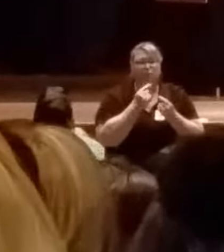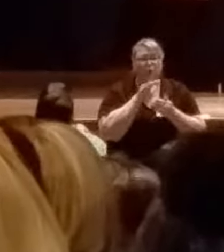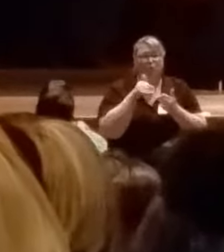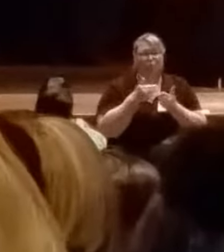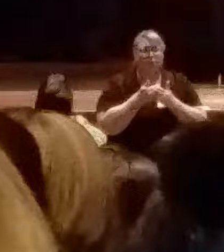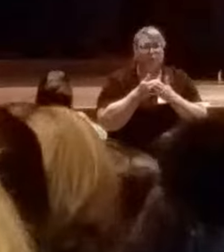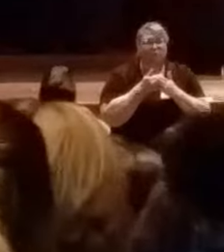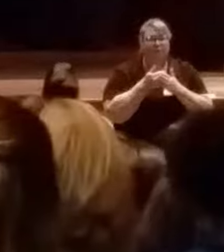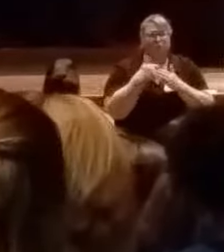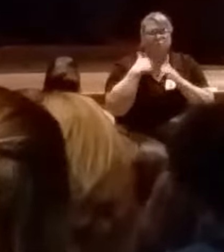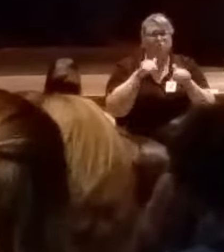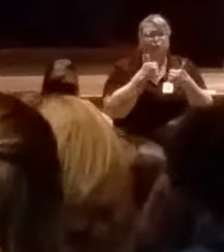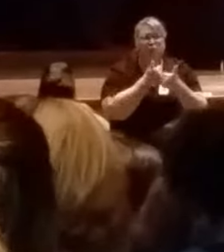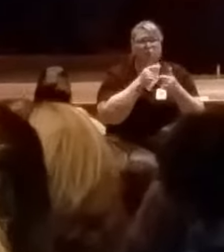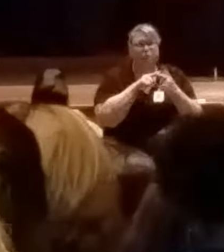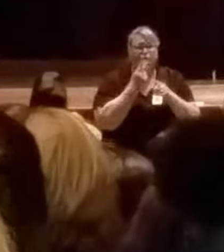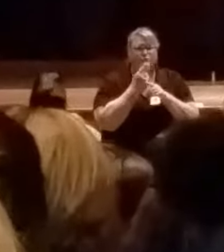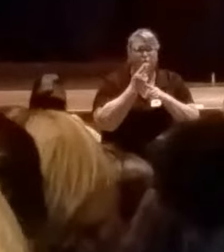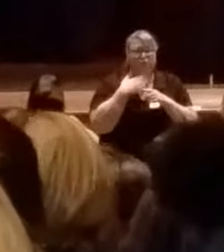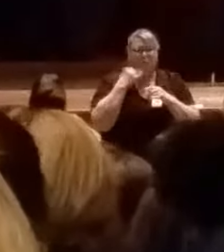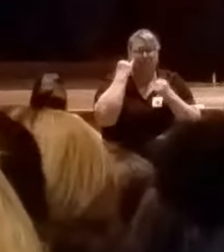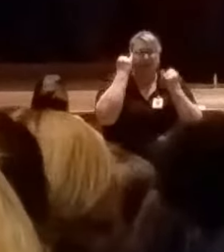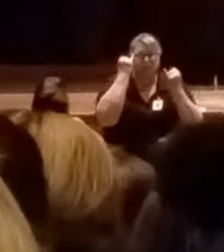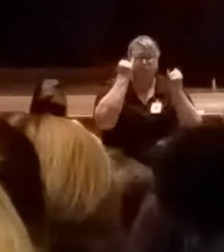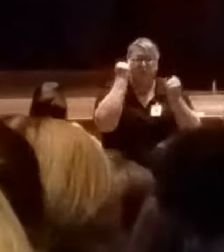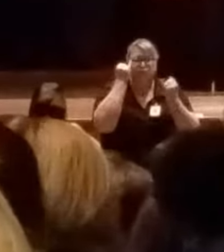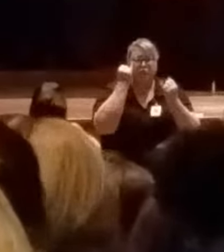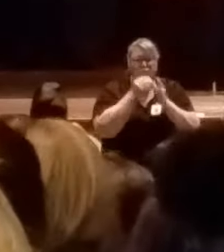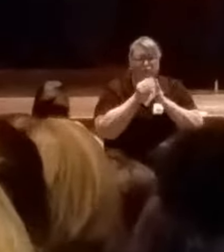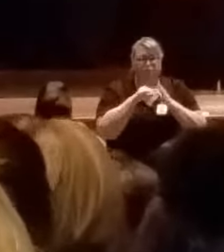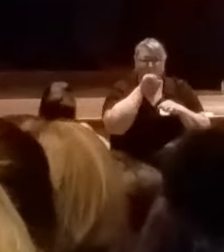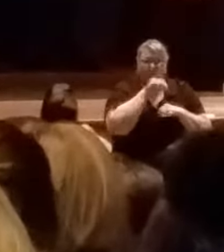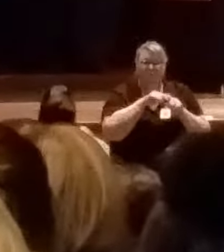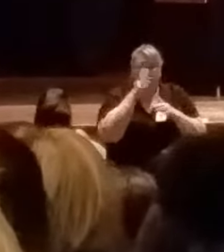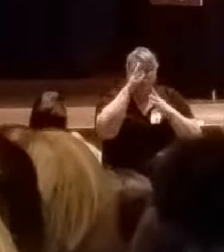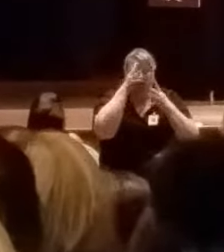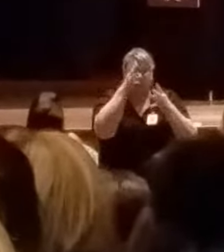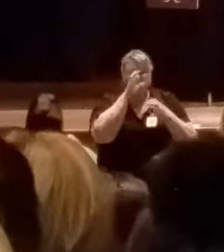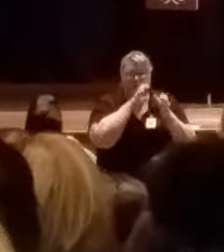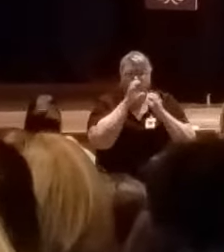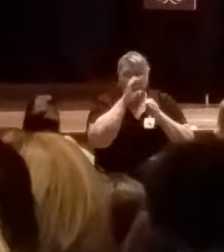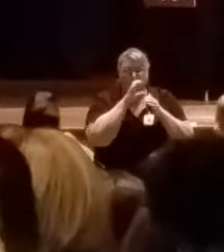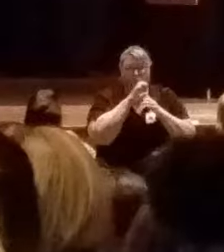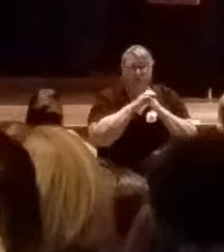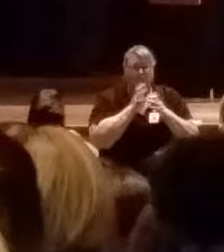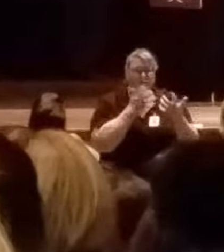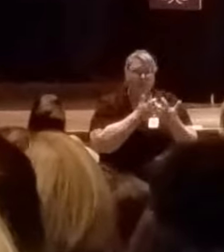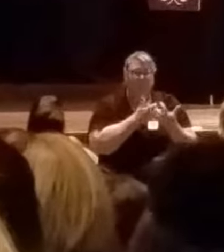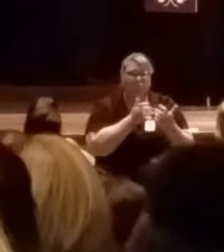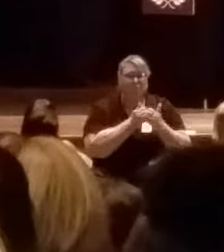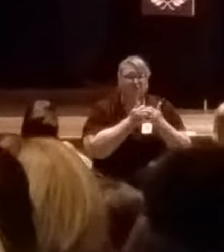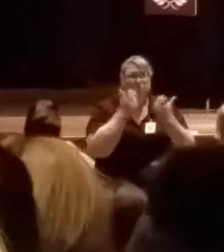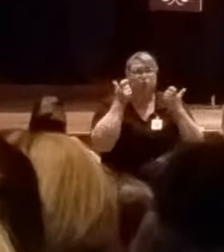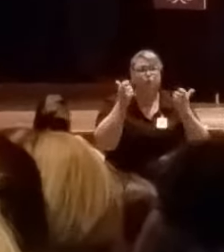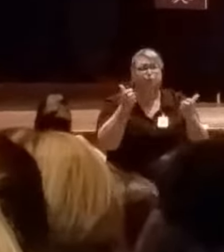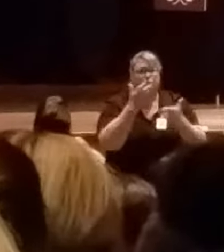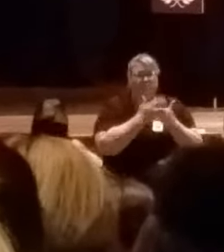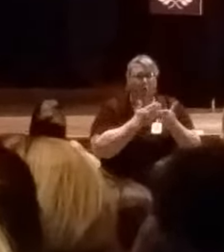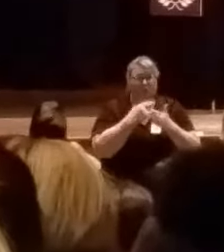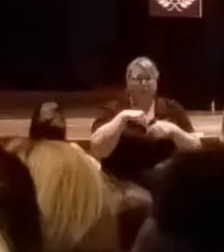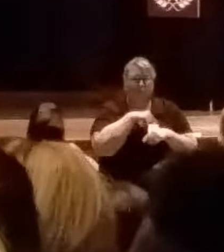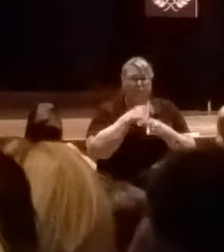of Appo, we are challenged to use our imaginations. Students love to be creative and explore. Collaboration is a huge part of what we